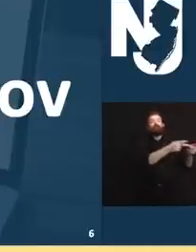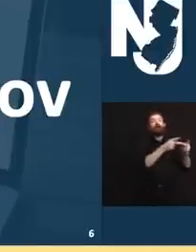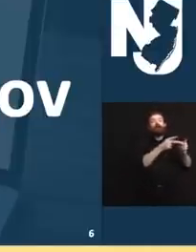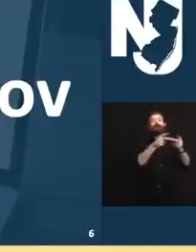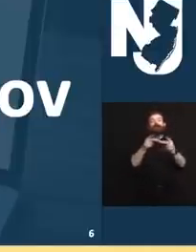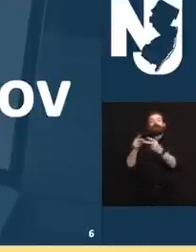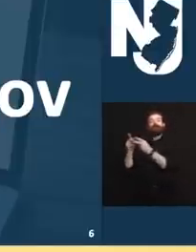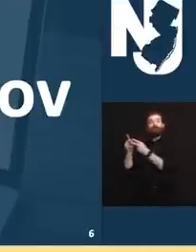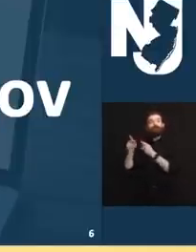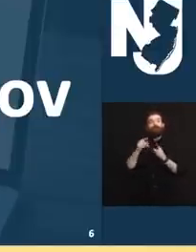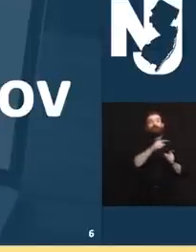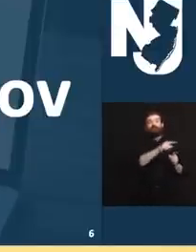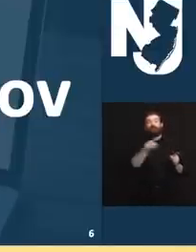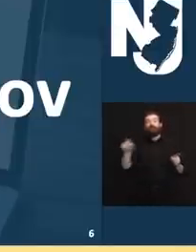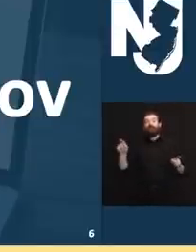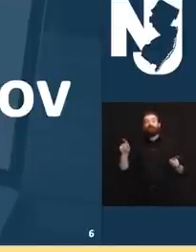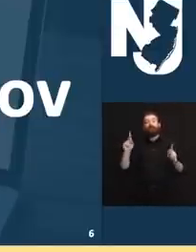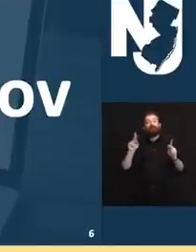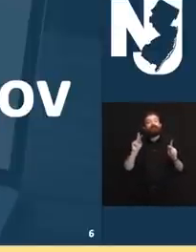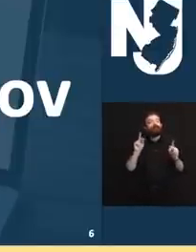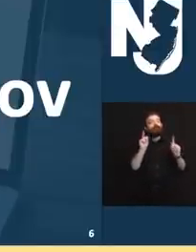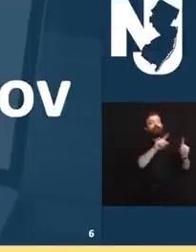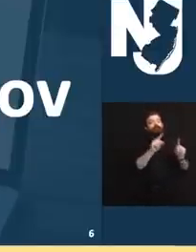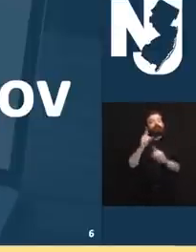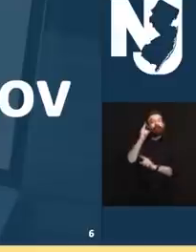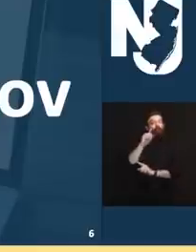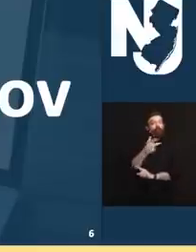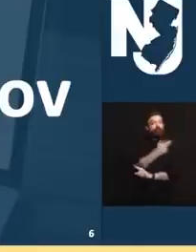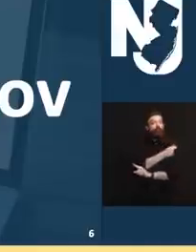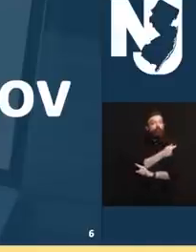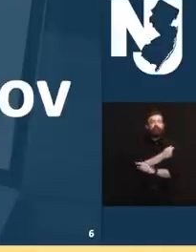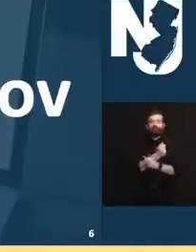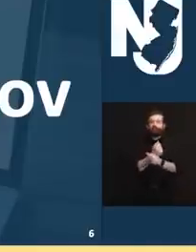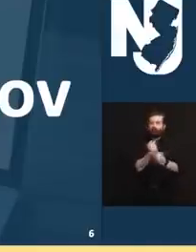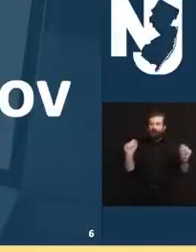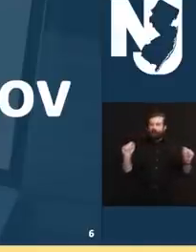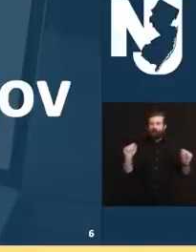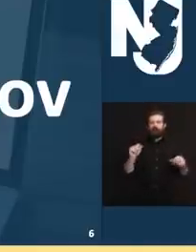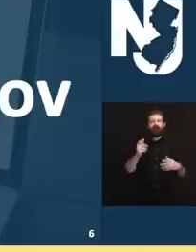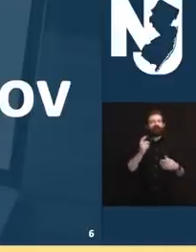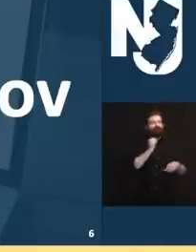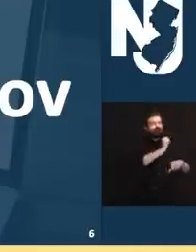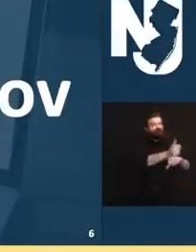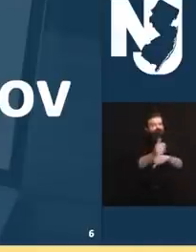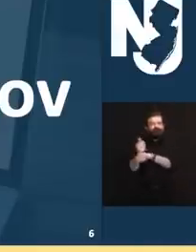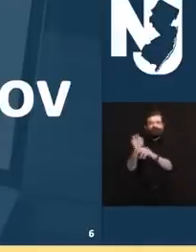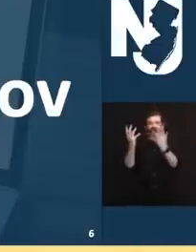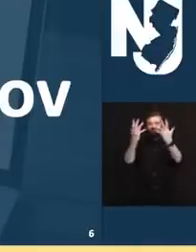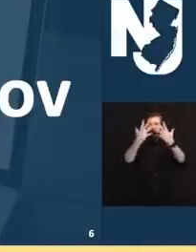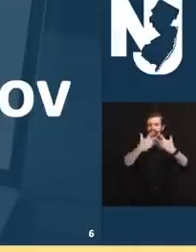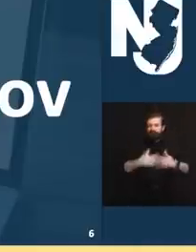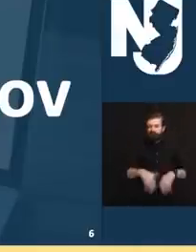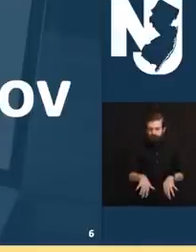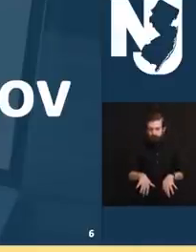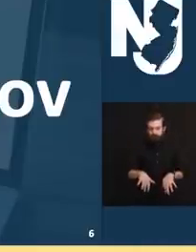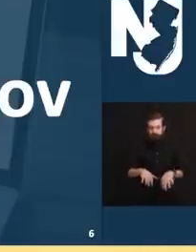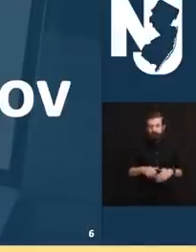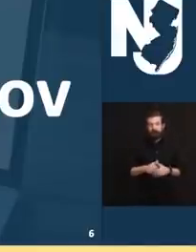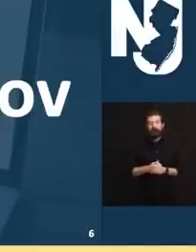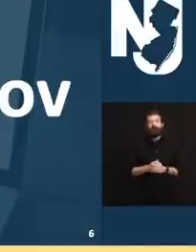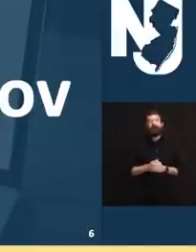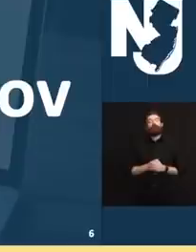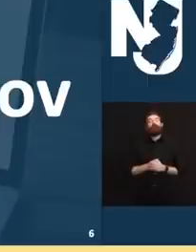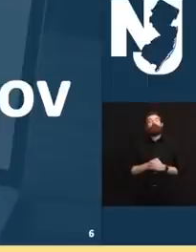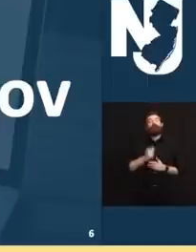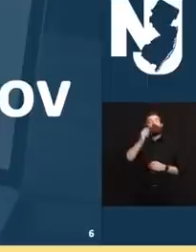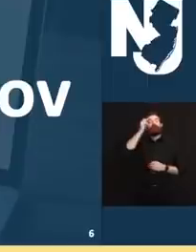her team, including Dr. Bresnis and Deputy Commissioner for Public Health, David Adenaro, are already deep